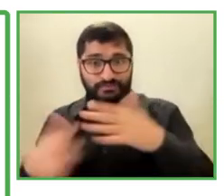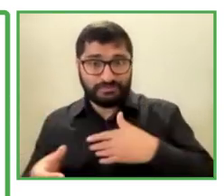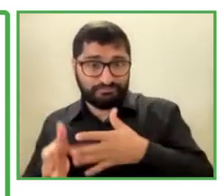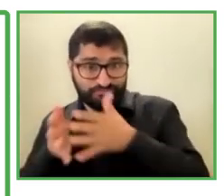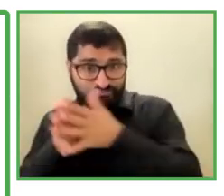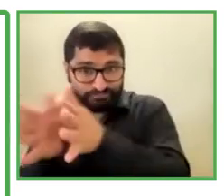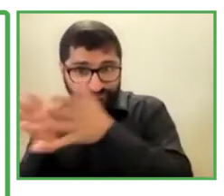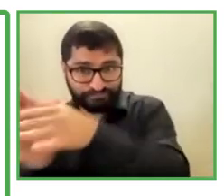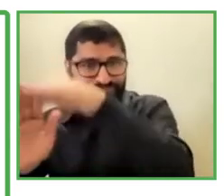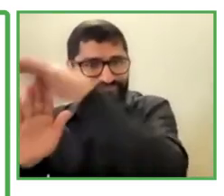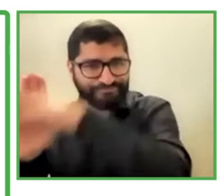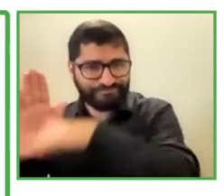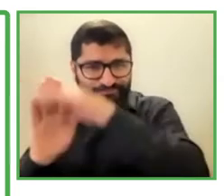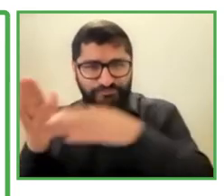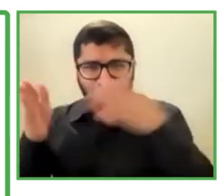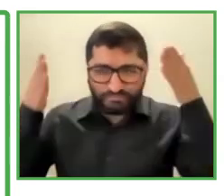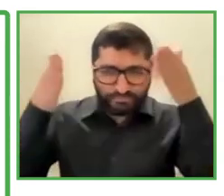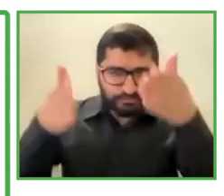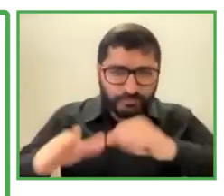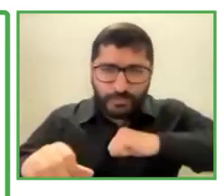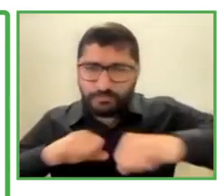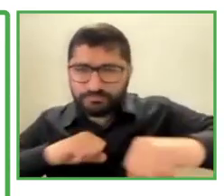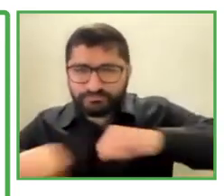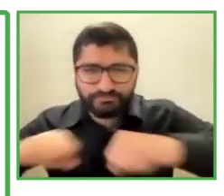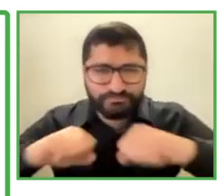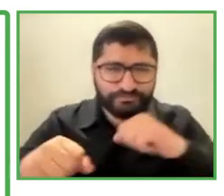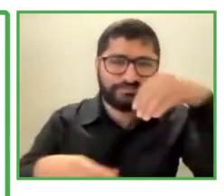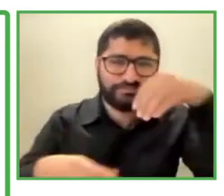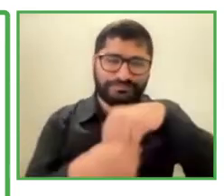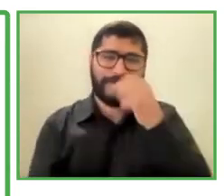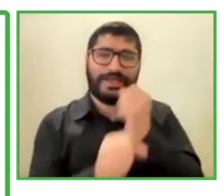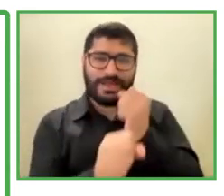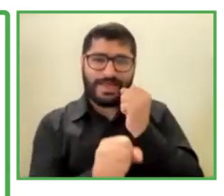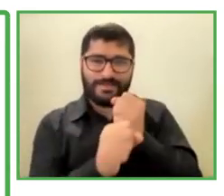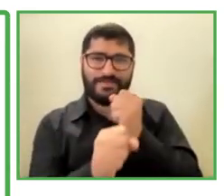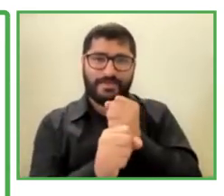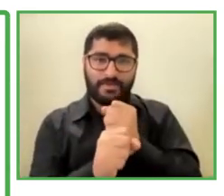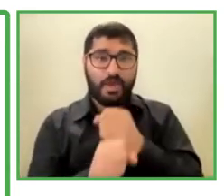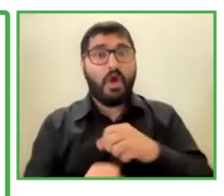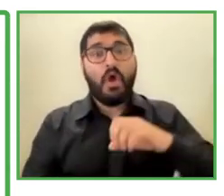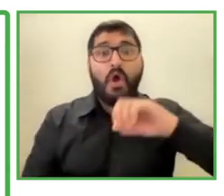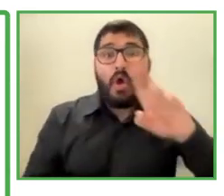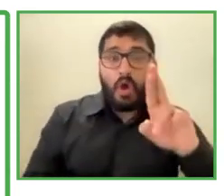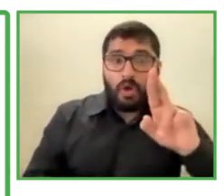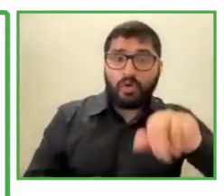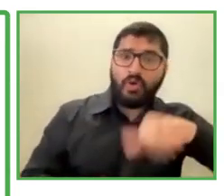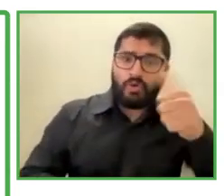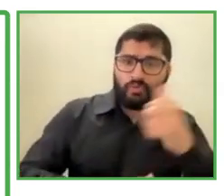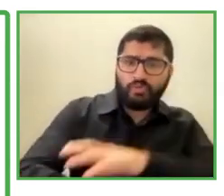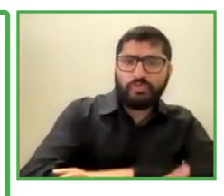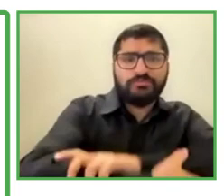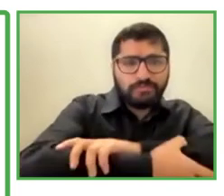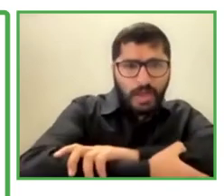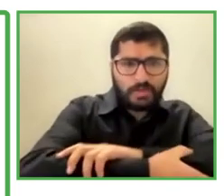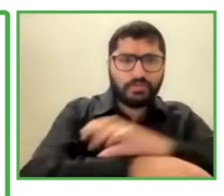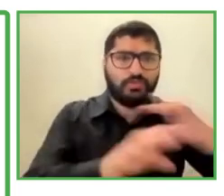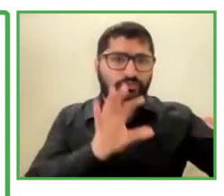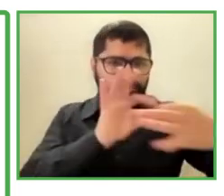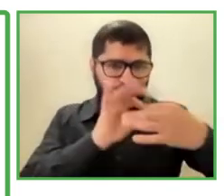program that is actively searching for employment through agreements with companies.